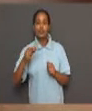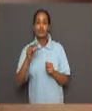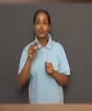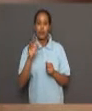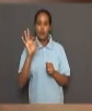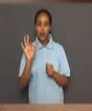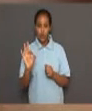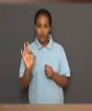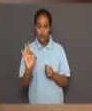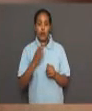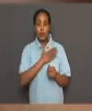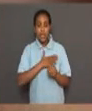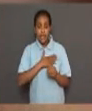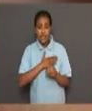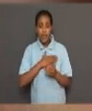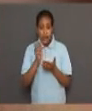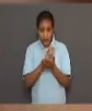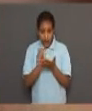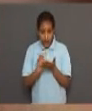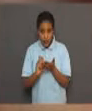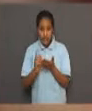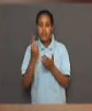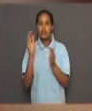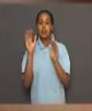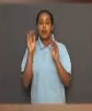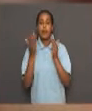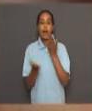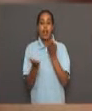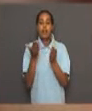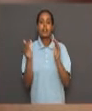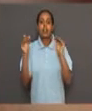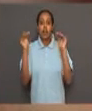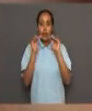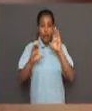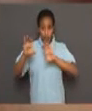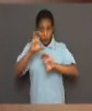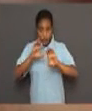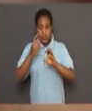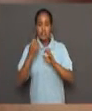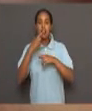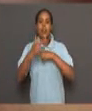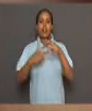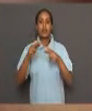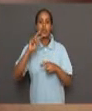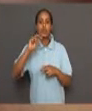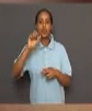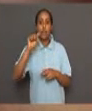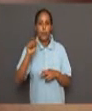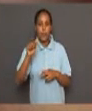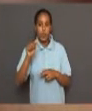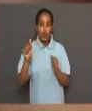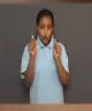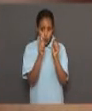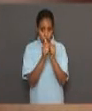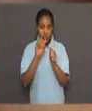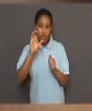fluorine. Please write the balanced chemical equations for the reaction of sodium